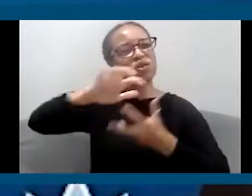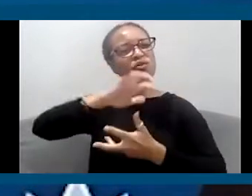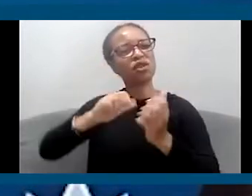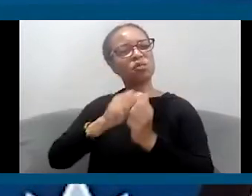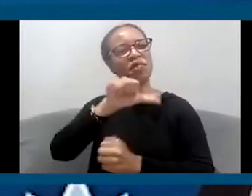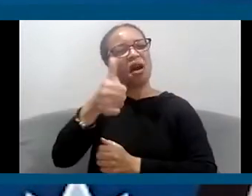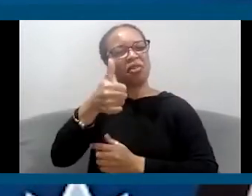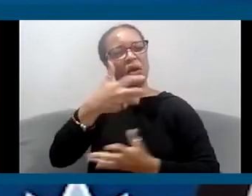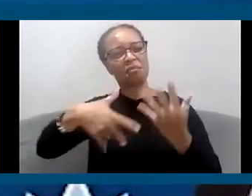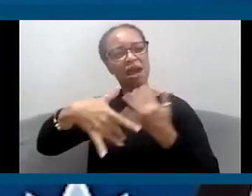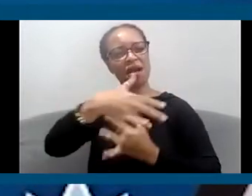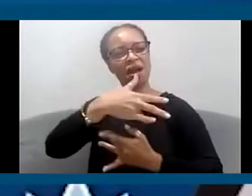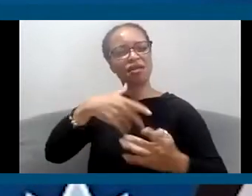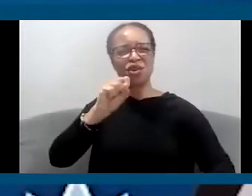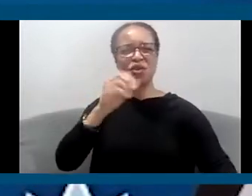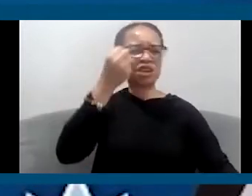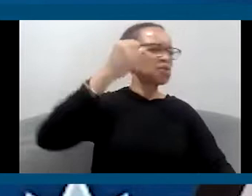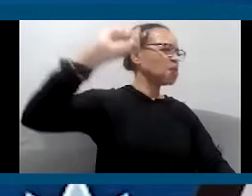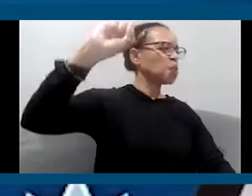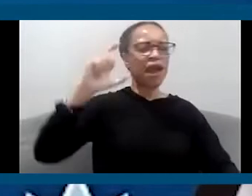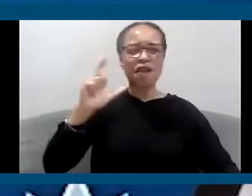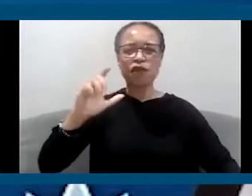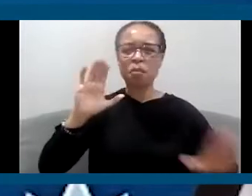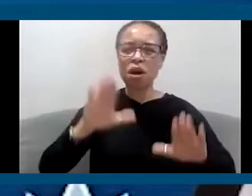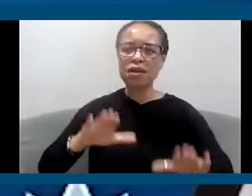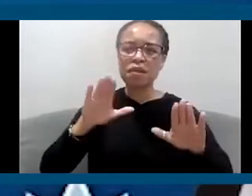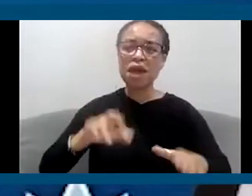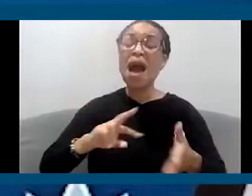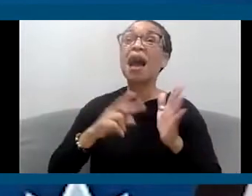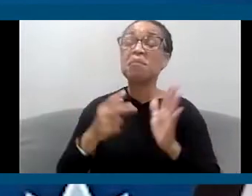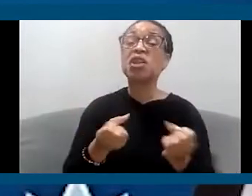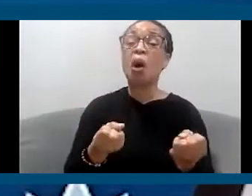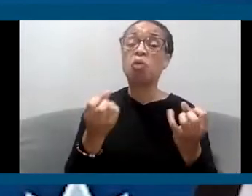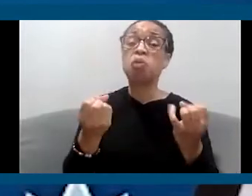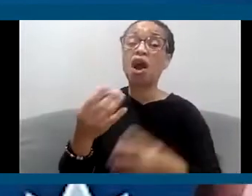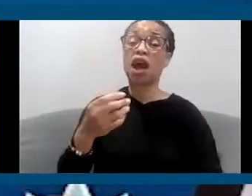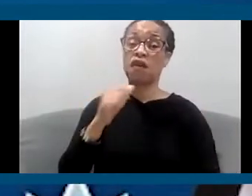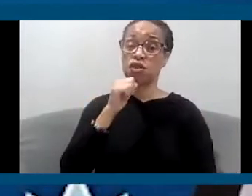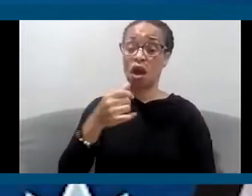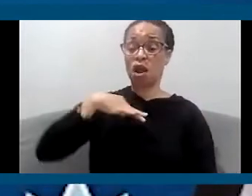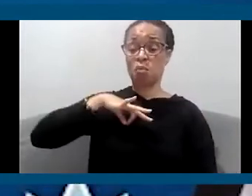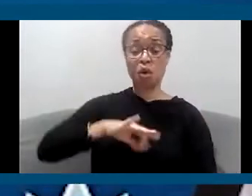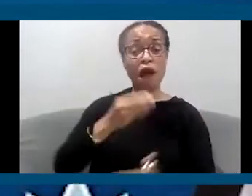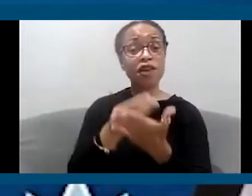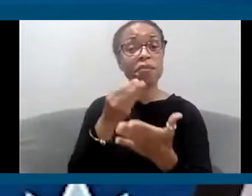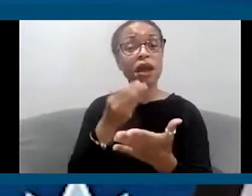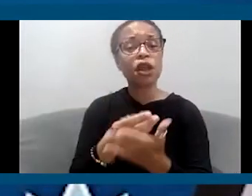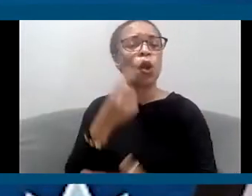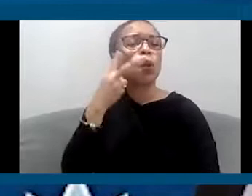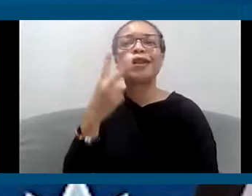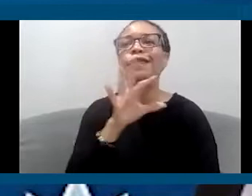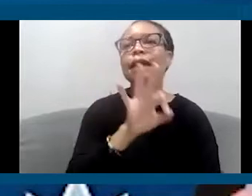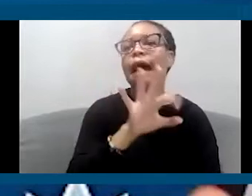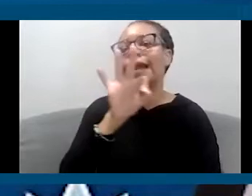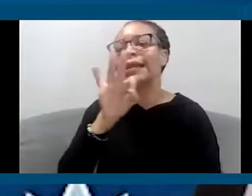to make our fellow Americans turn against us. I mean, we're talking about hundreds of millions of dollars in the nonprofit world, that we see the 990 forms, and see